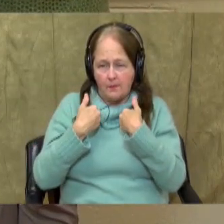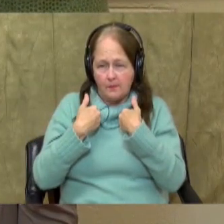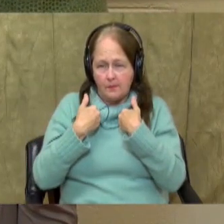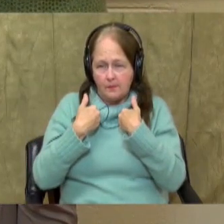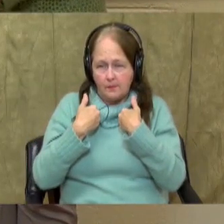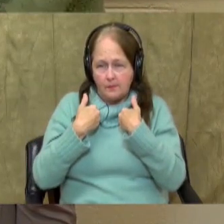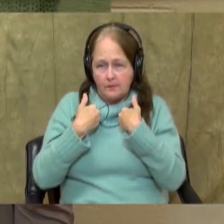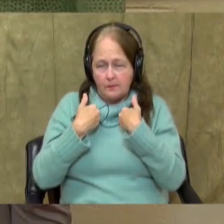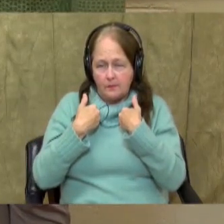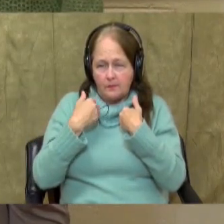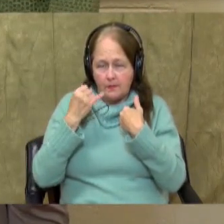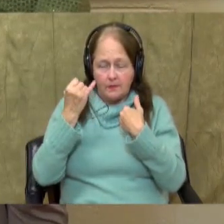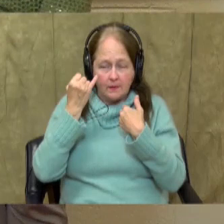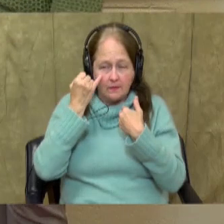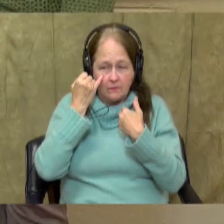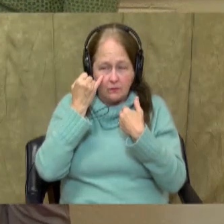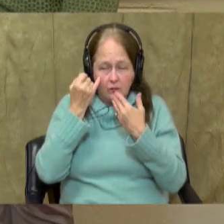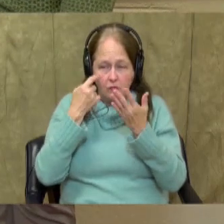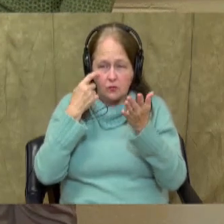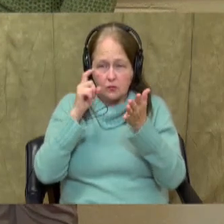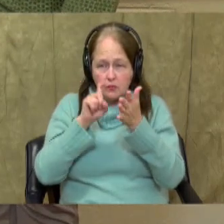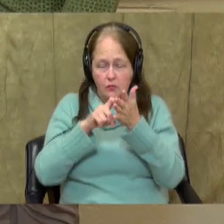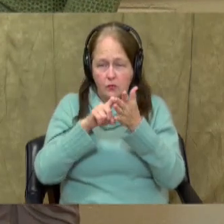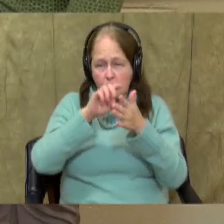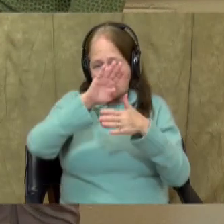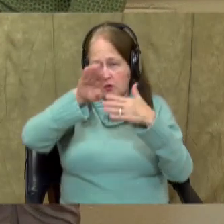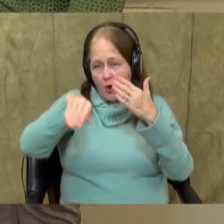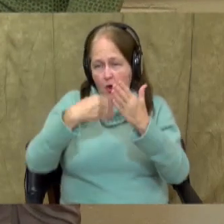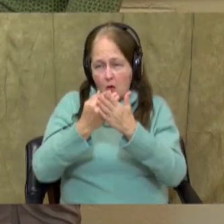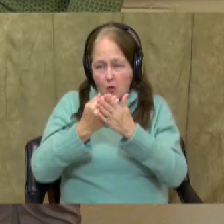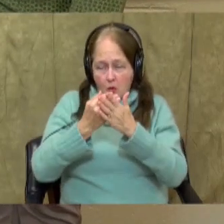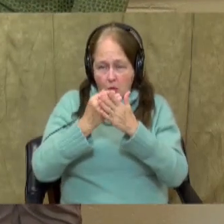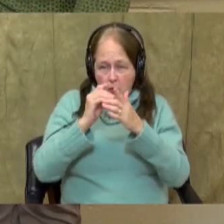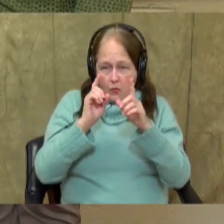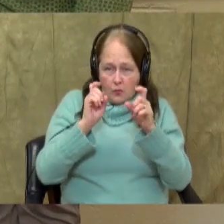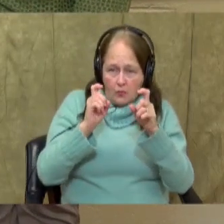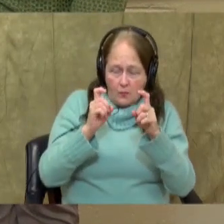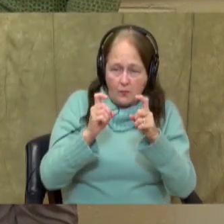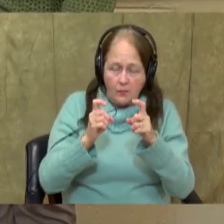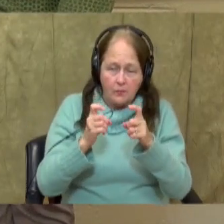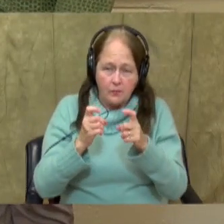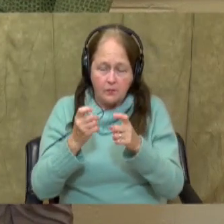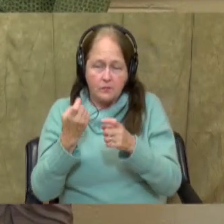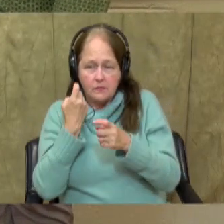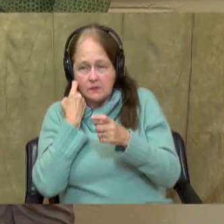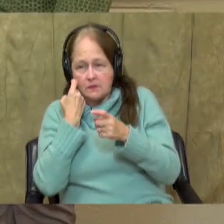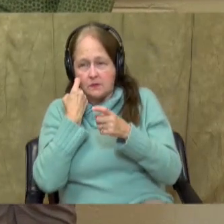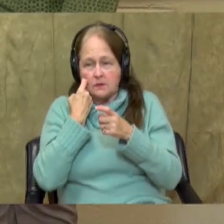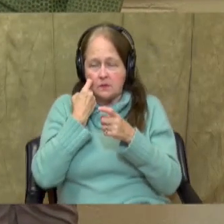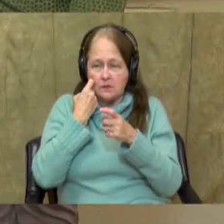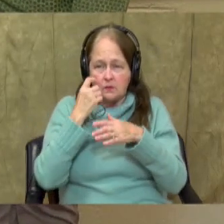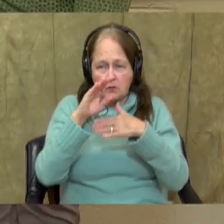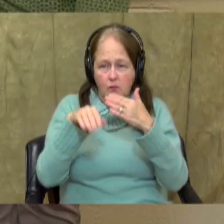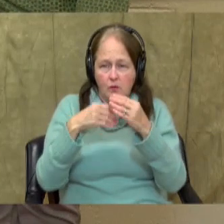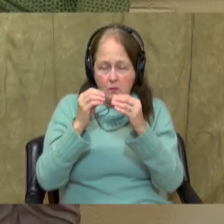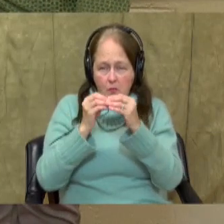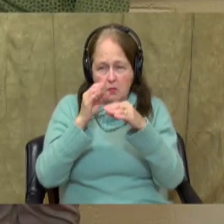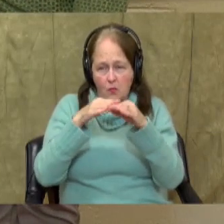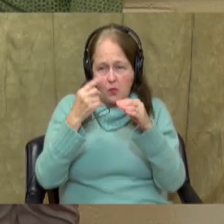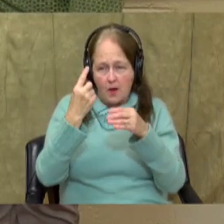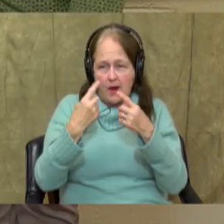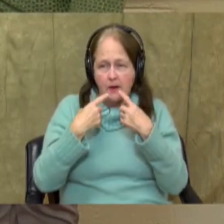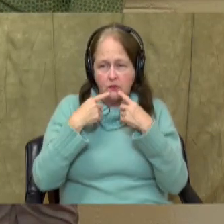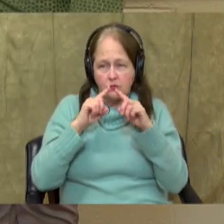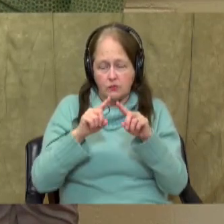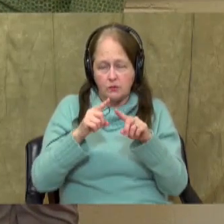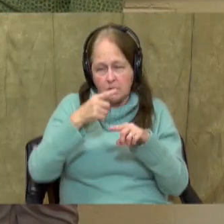class. If you notice from the previous page, all of the questions will have more than